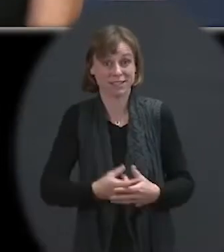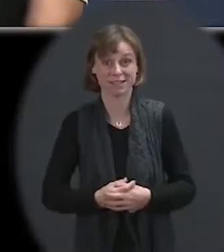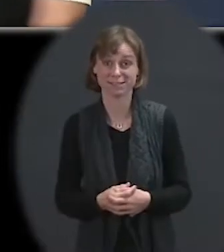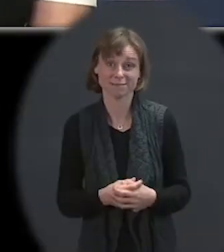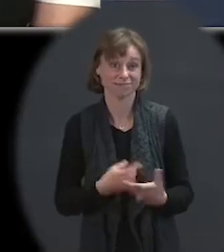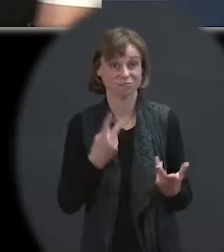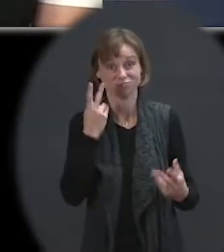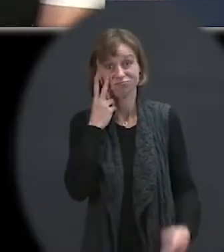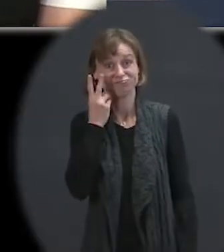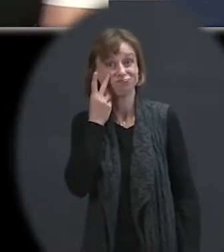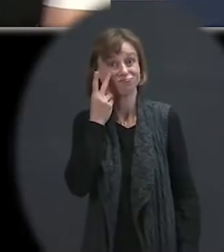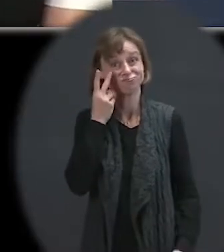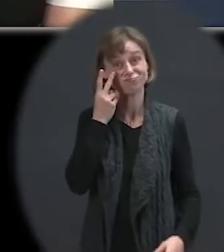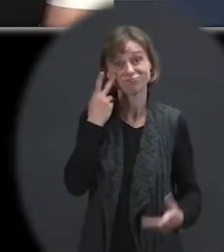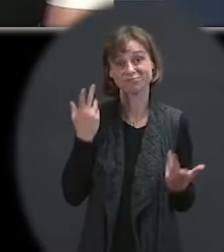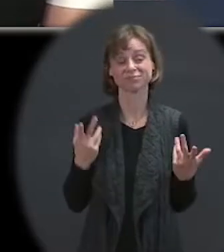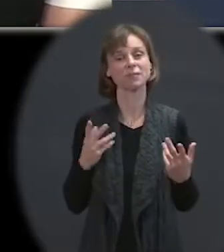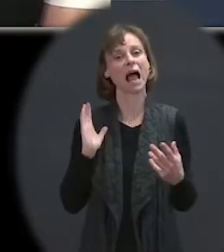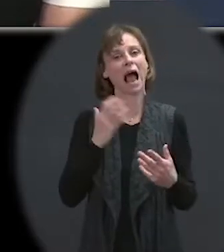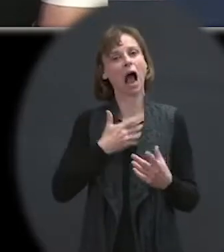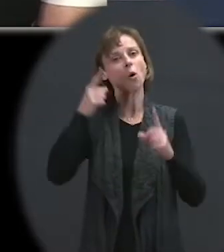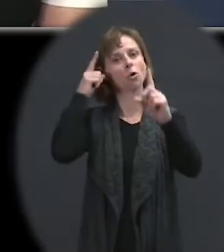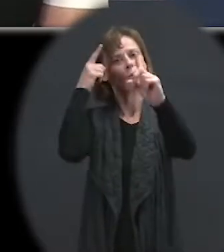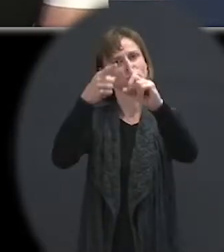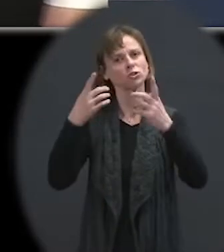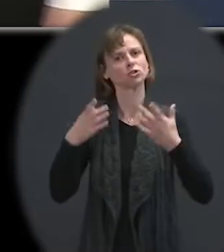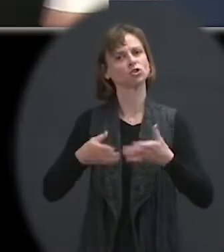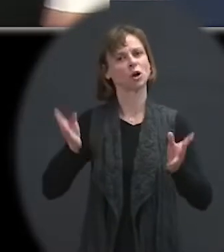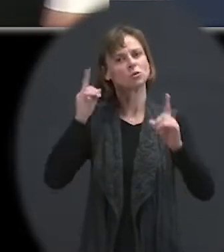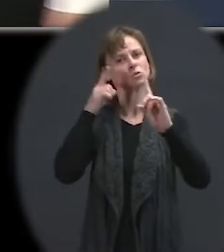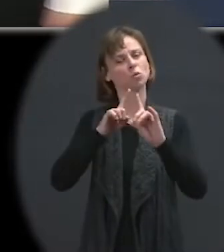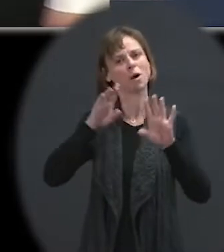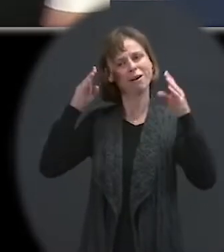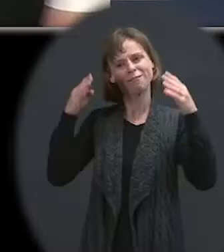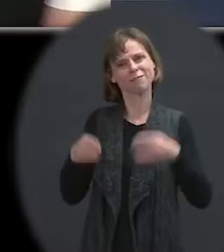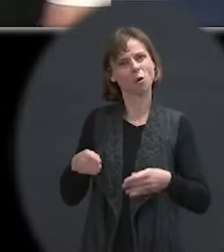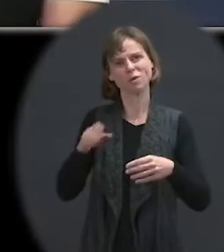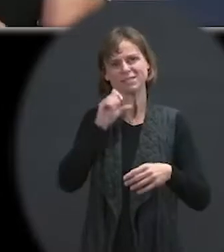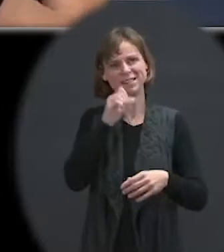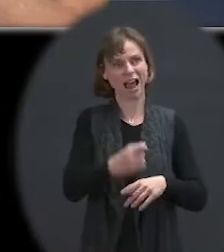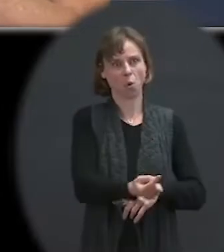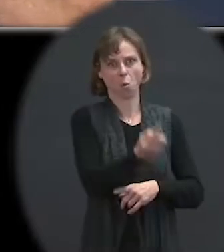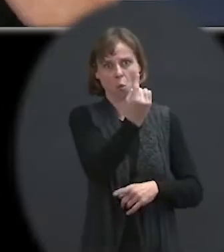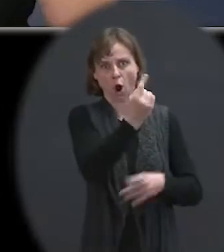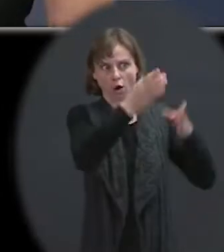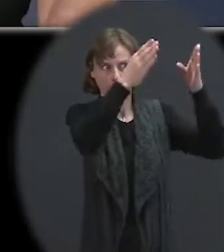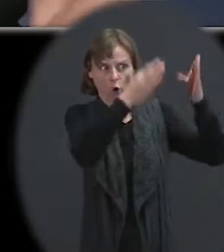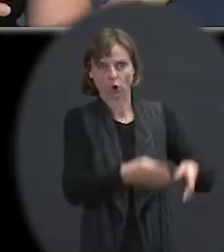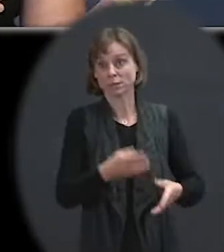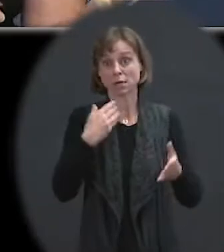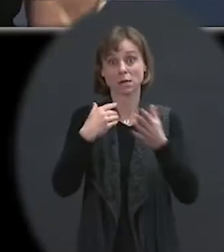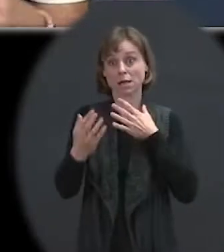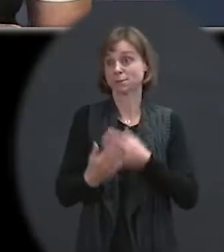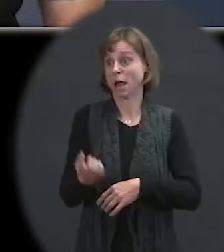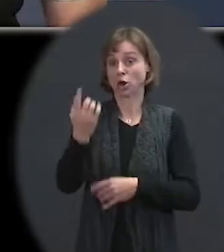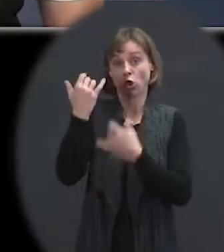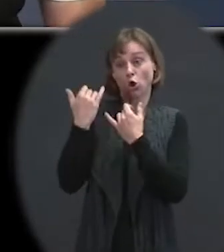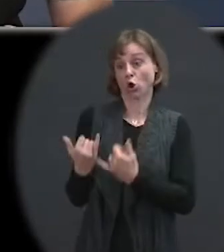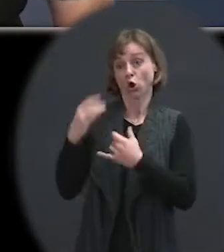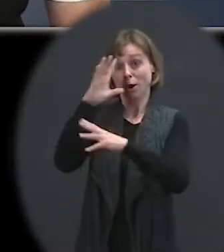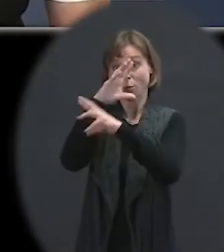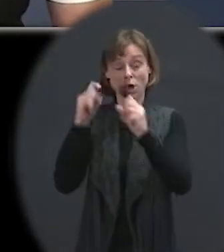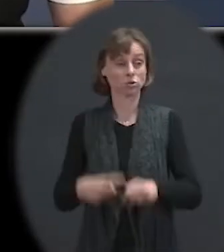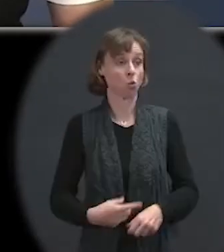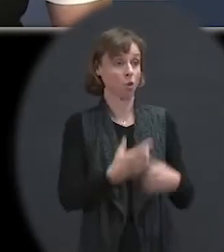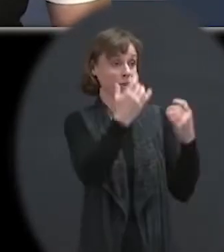overarching objective is to keep the focus not on any one individual, whether it's the current president or the former president, but on